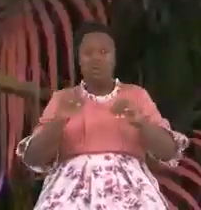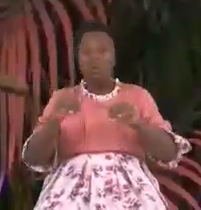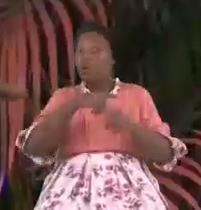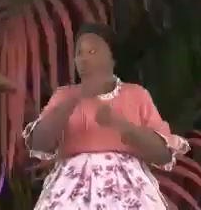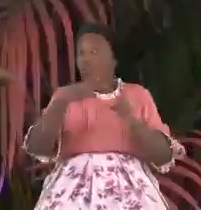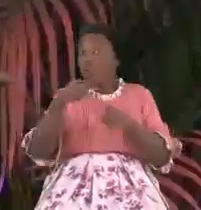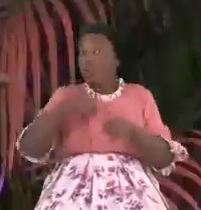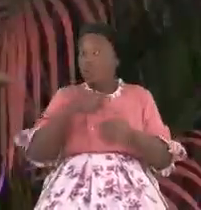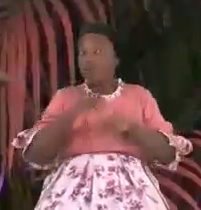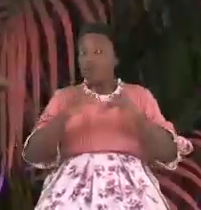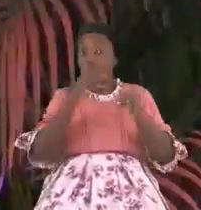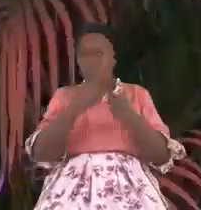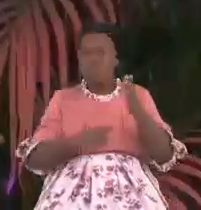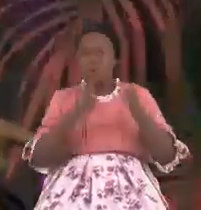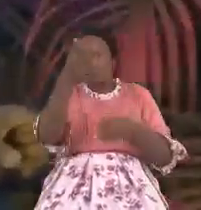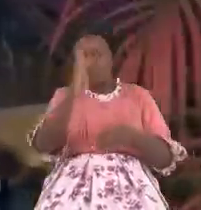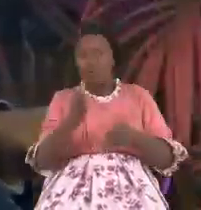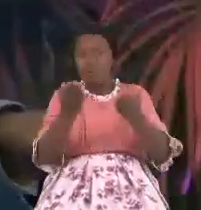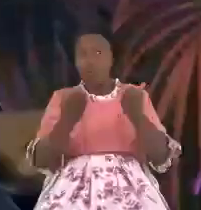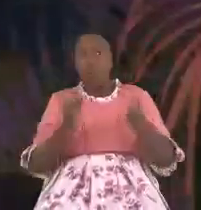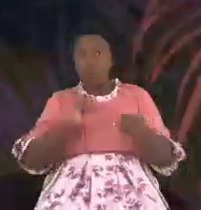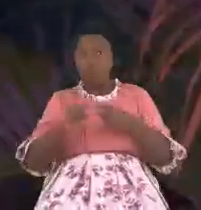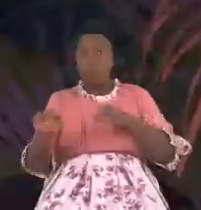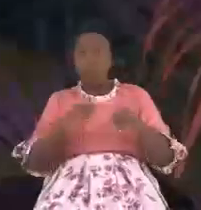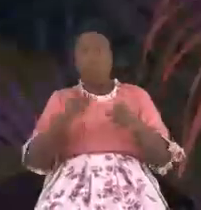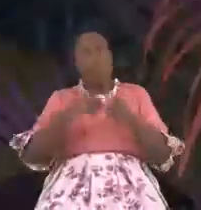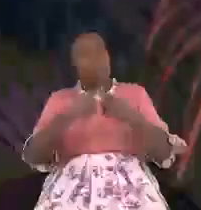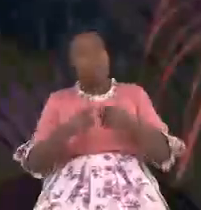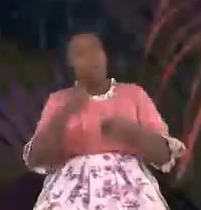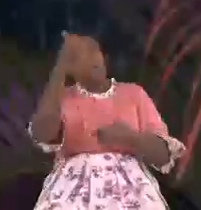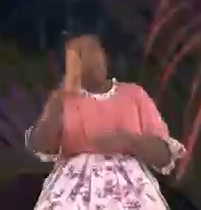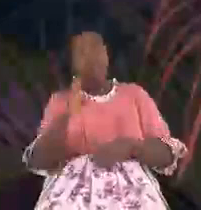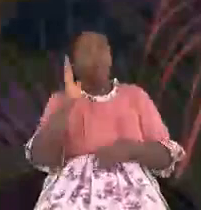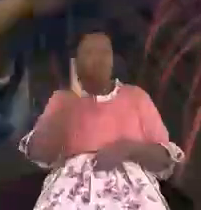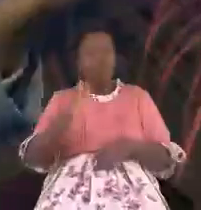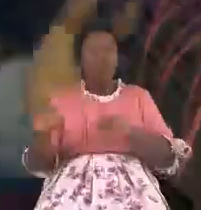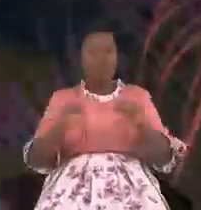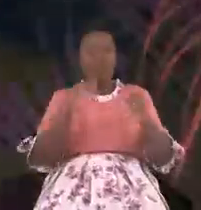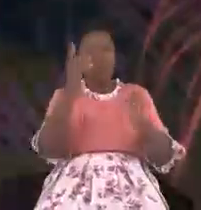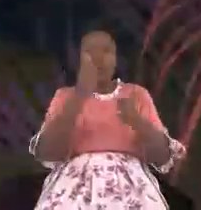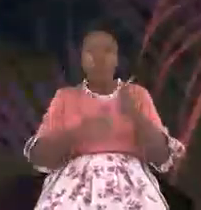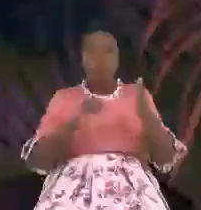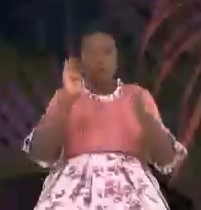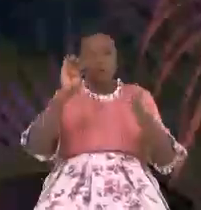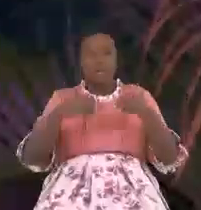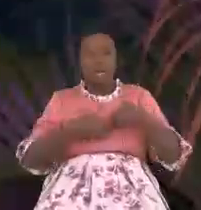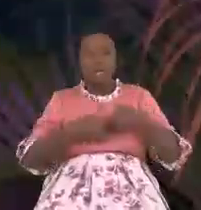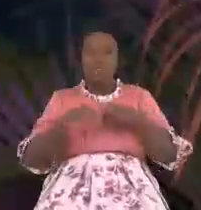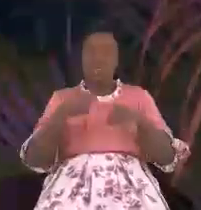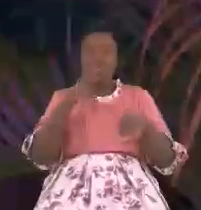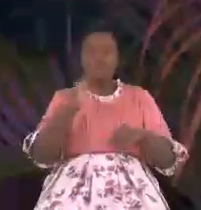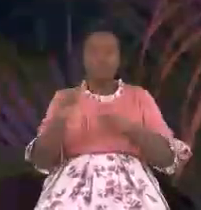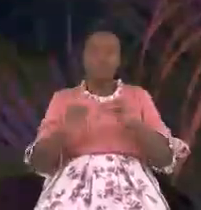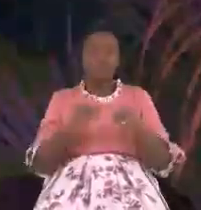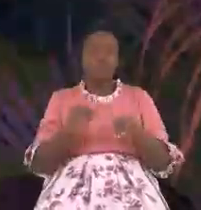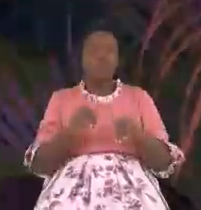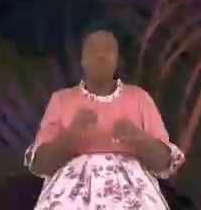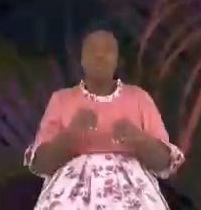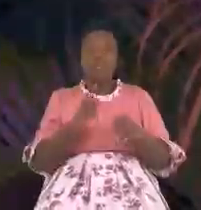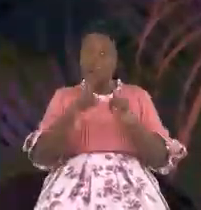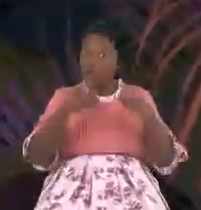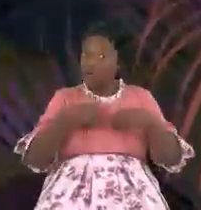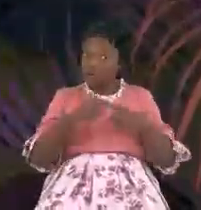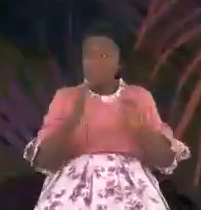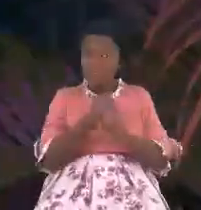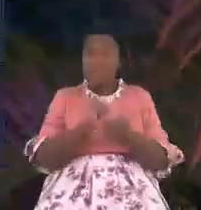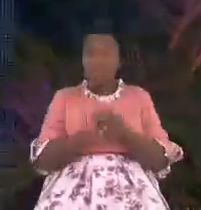tells us to do then god will do what he has said he will do but you have to take that stain